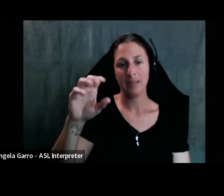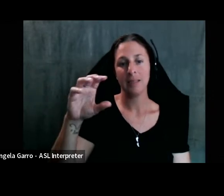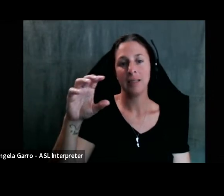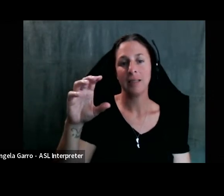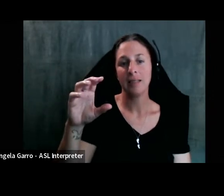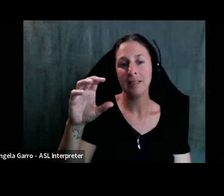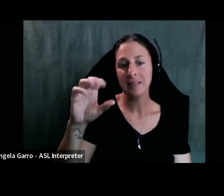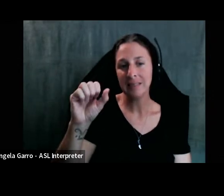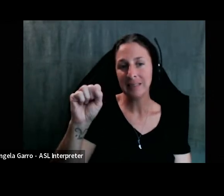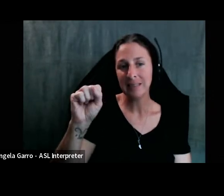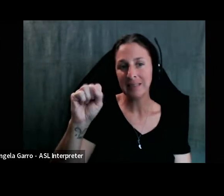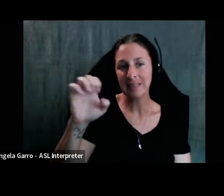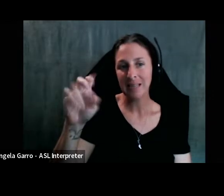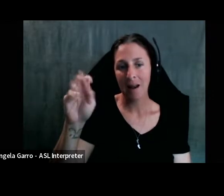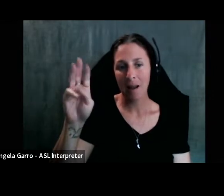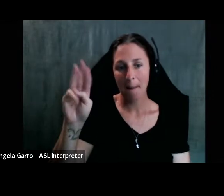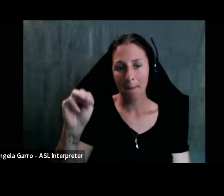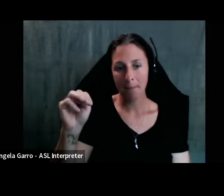Sylvia Lopez.